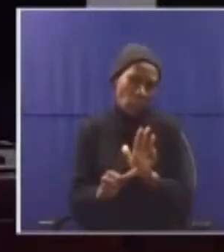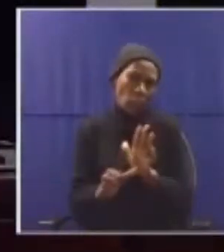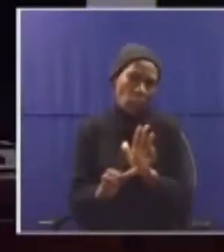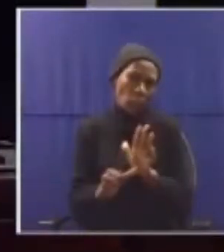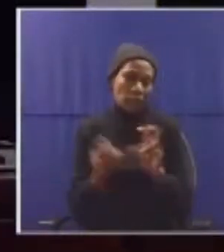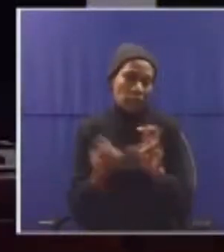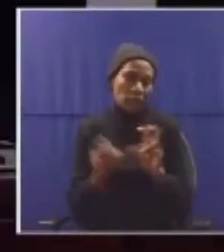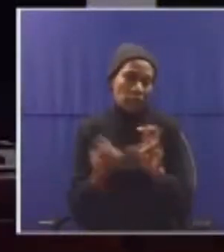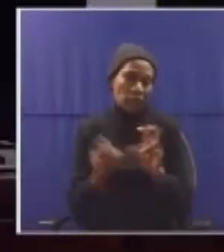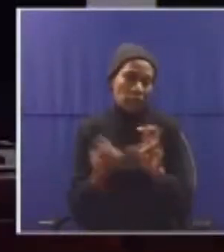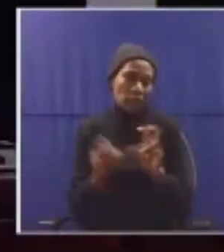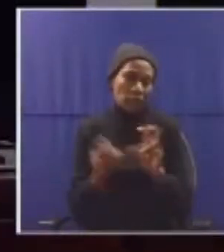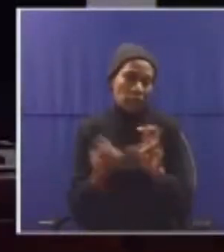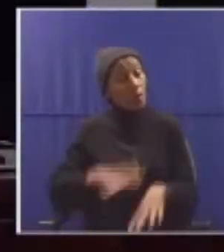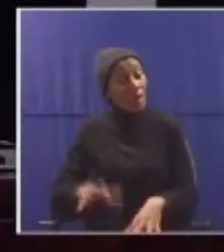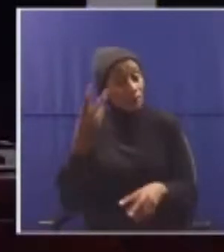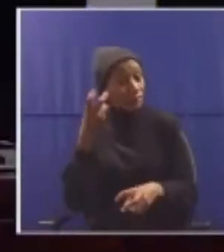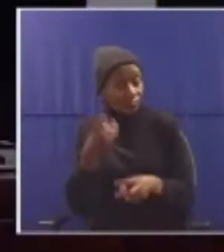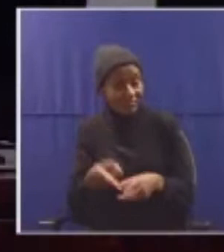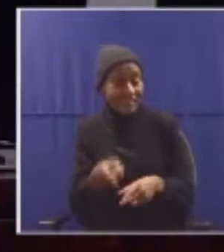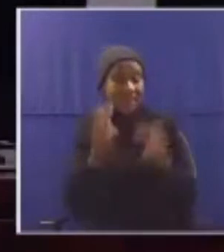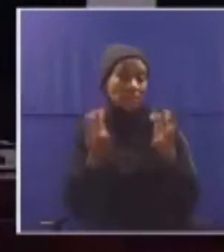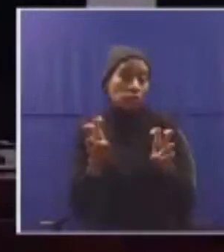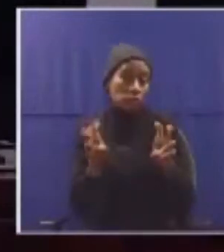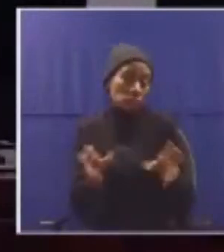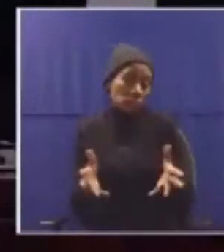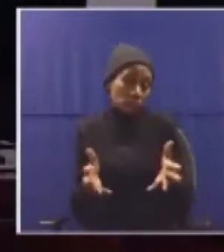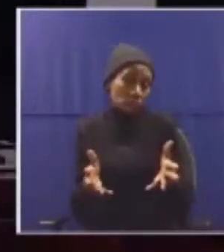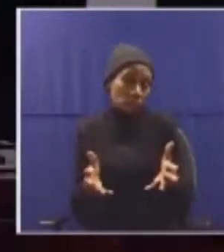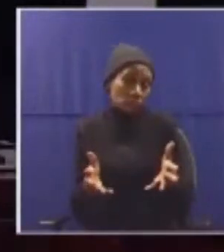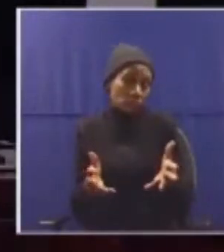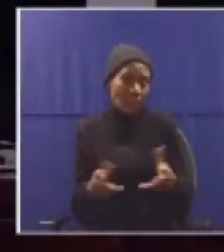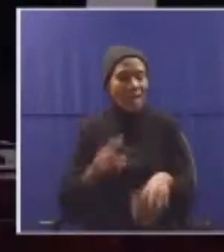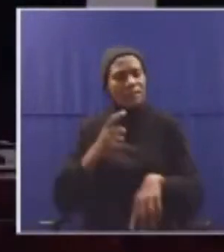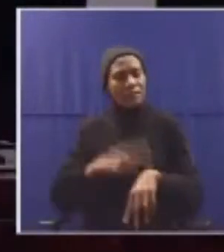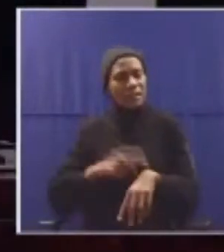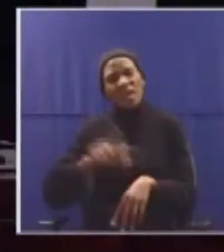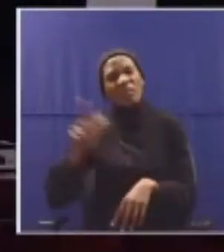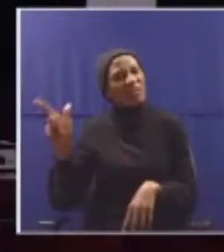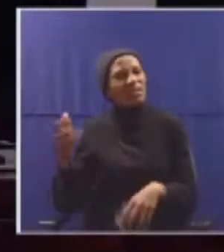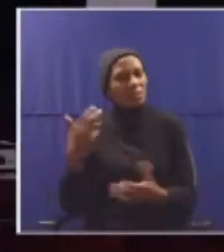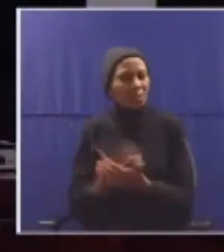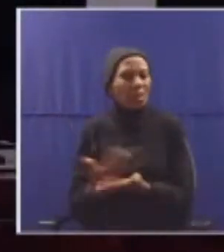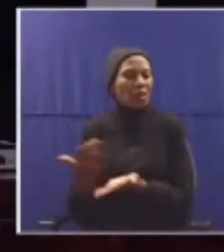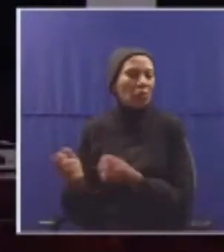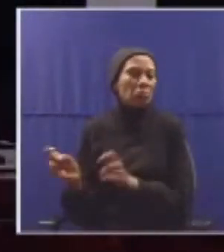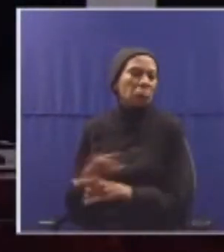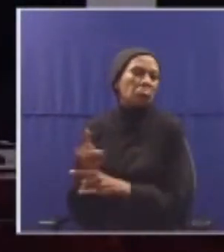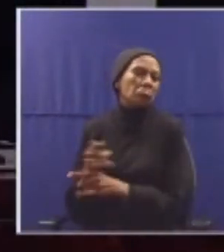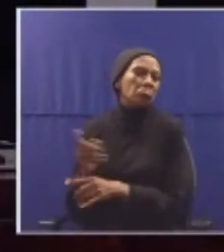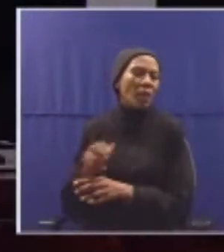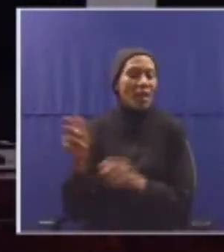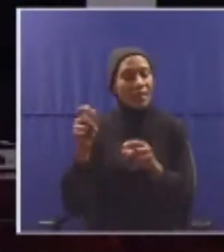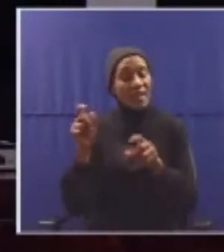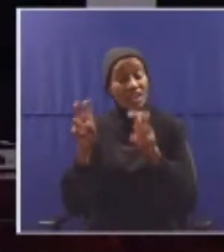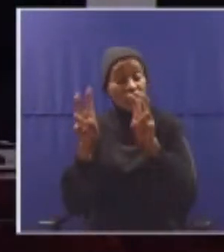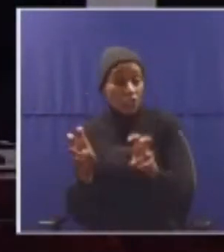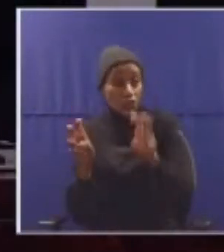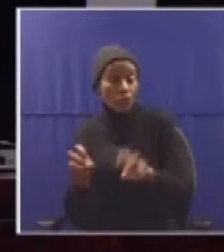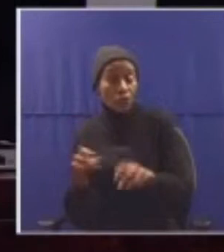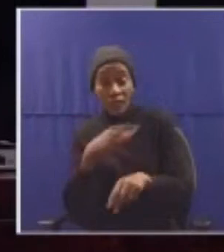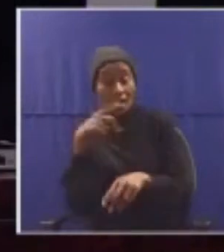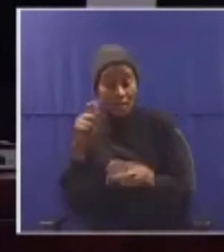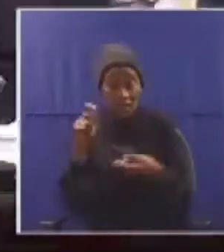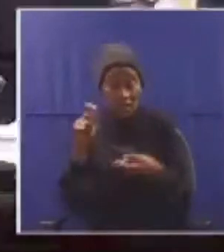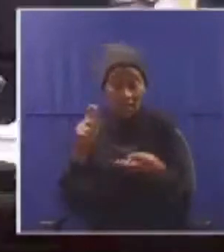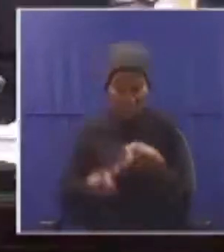for the country. There will be time when we can talk about Ukraine and Russia, and